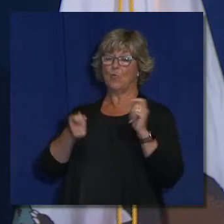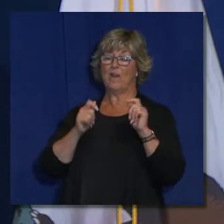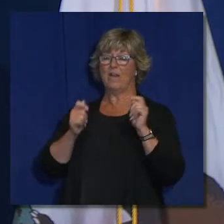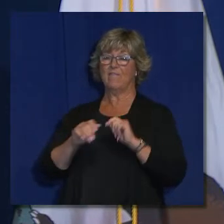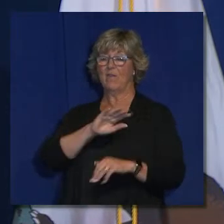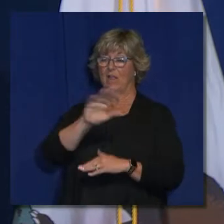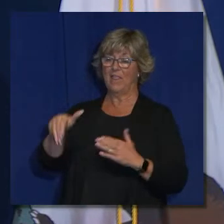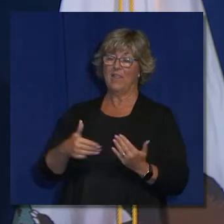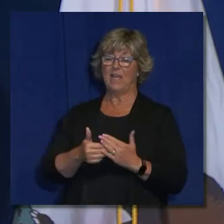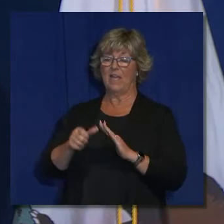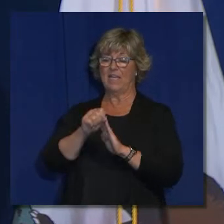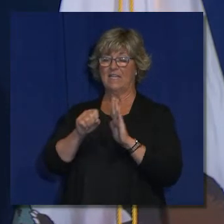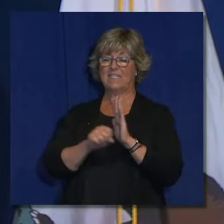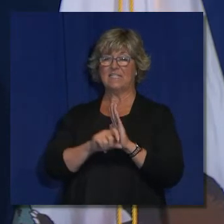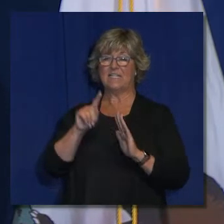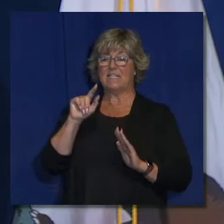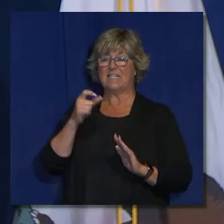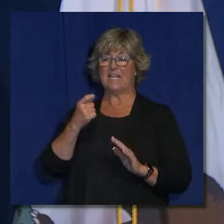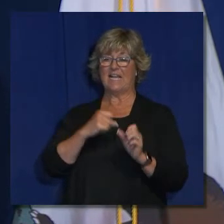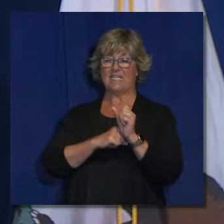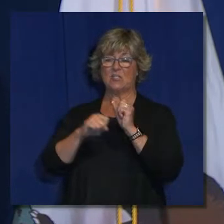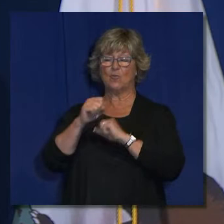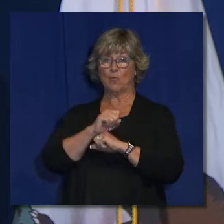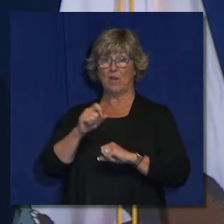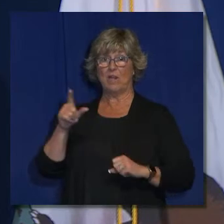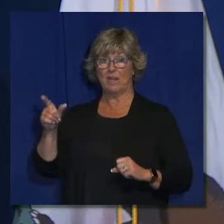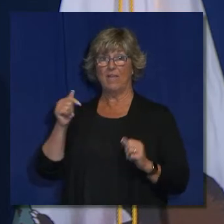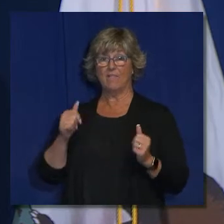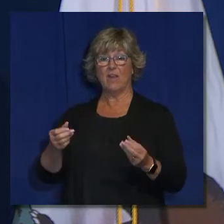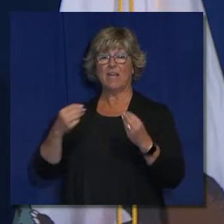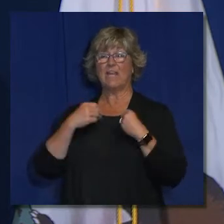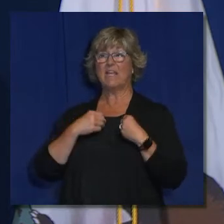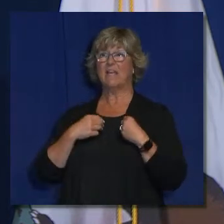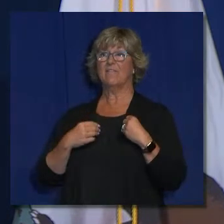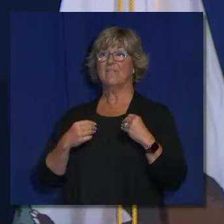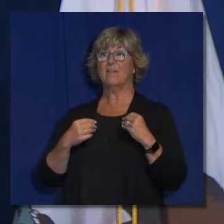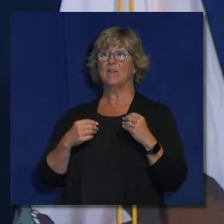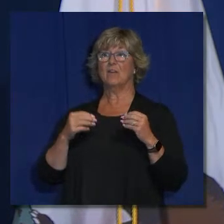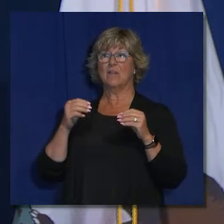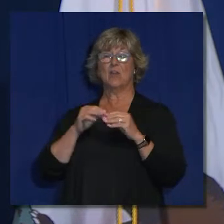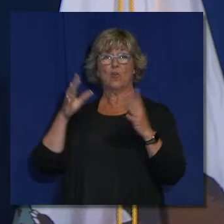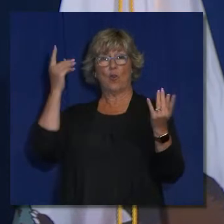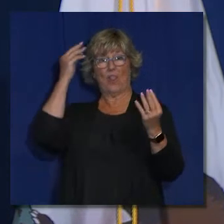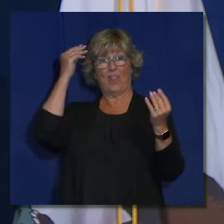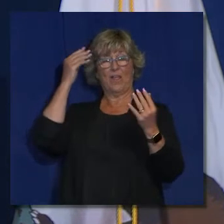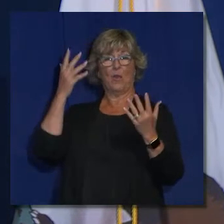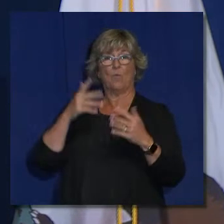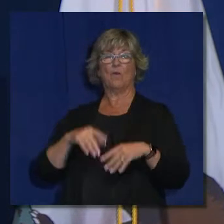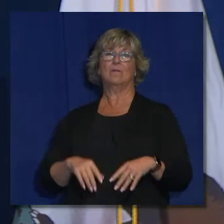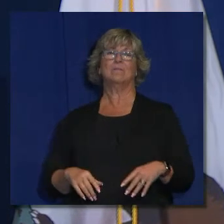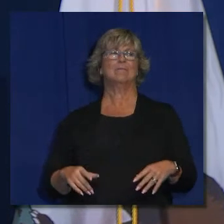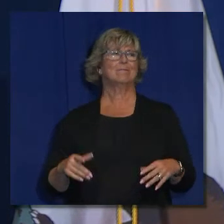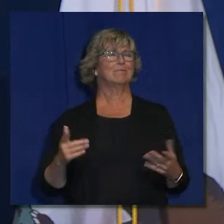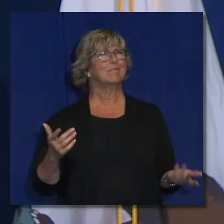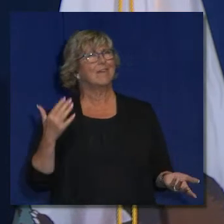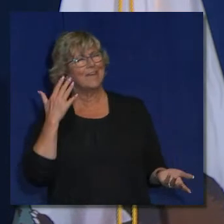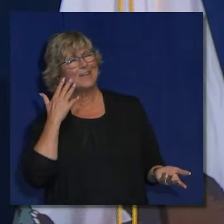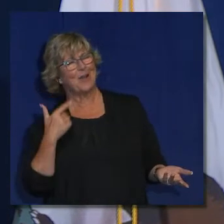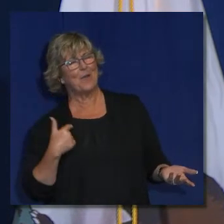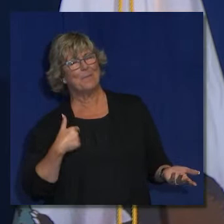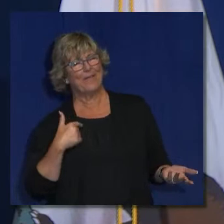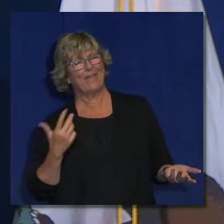the entire state tax structure, and just wondering if you could give us a little more insight into your thinking there and what. Well, I've you know me. I've